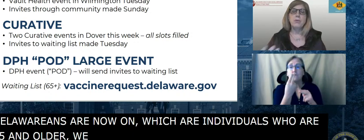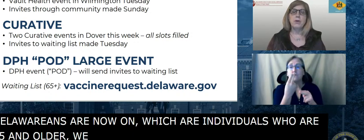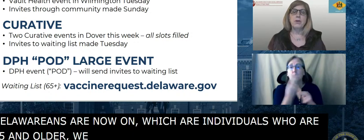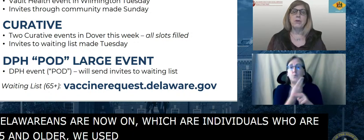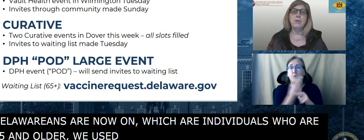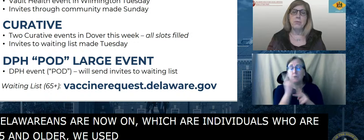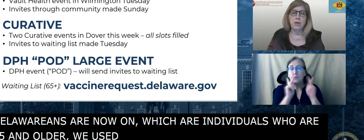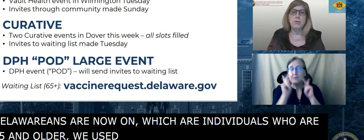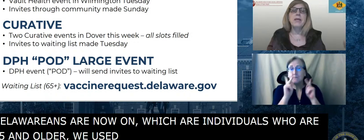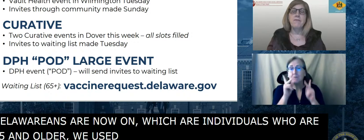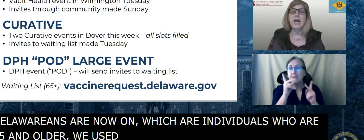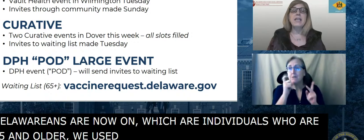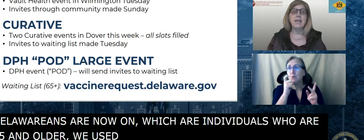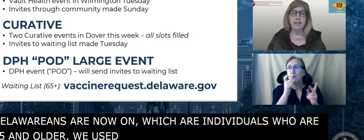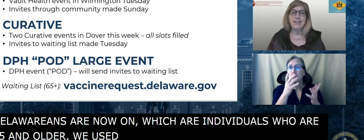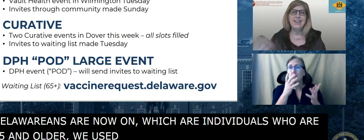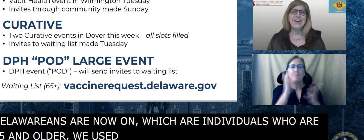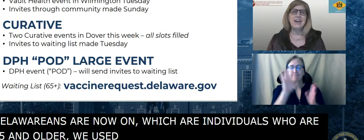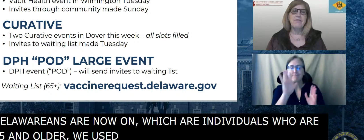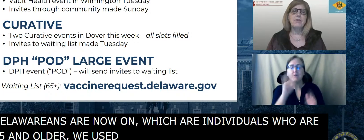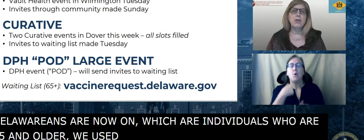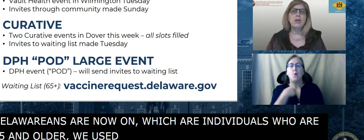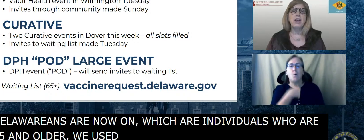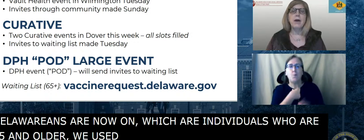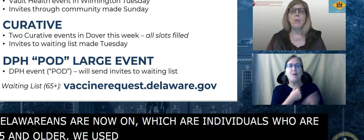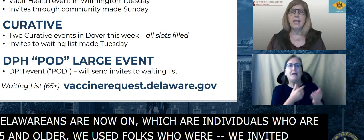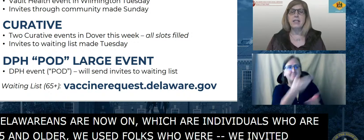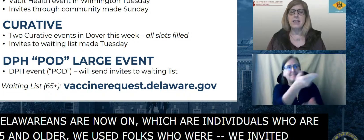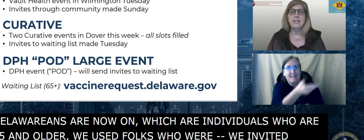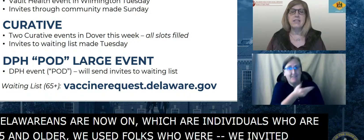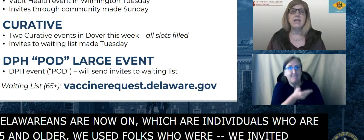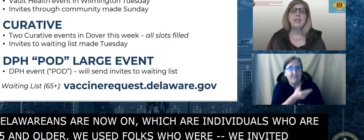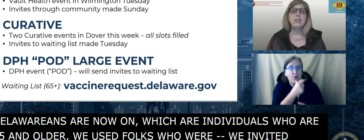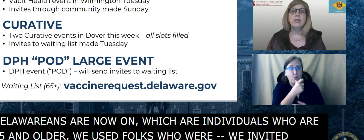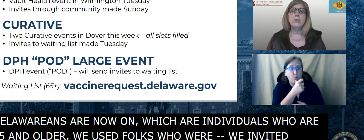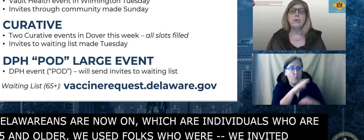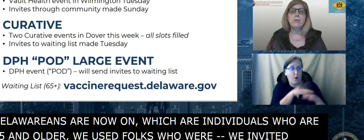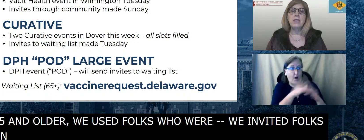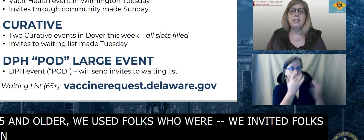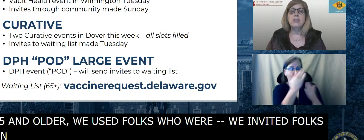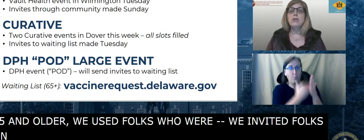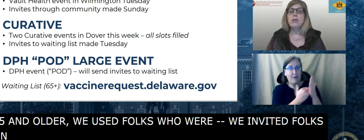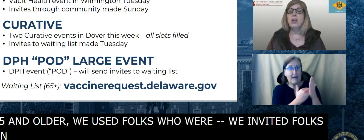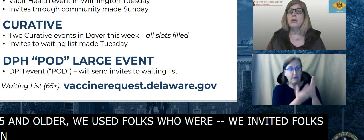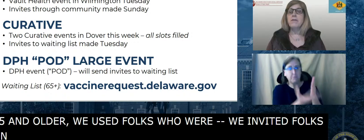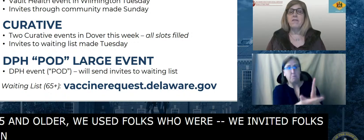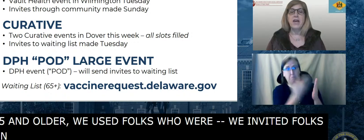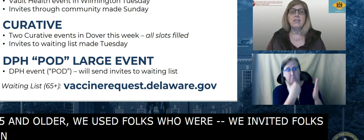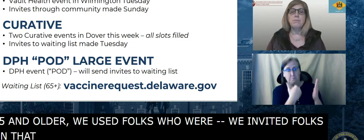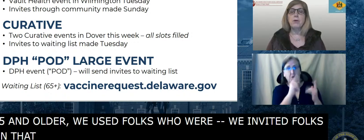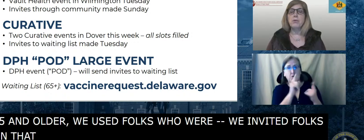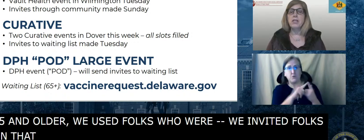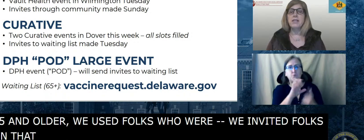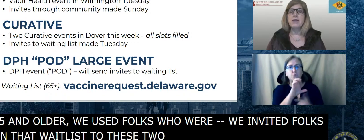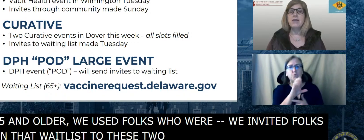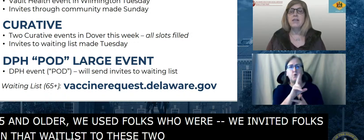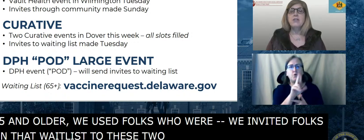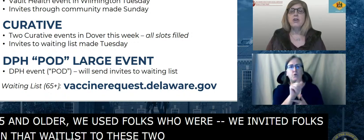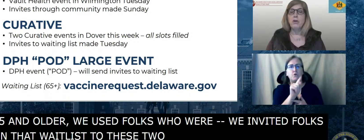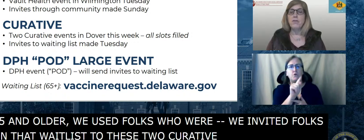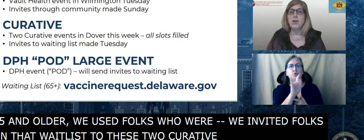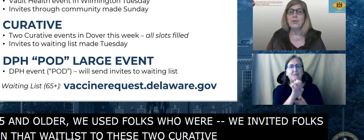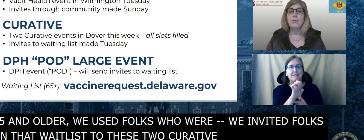folks who we invited folks who are on that wait list to these two curative events, both